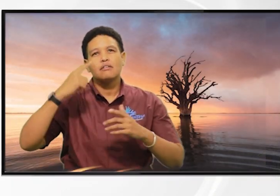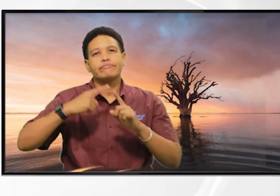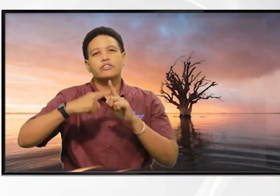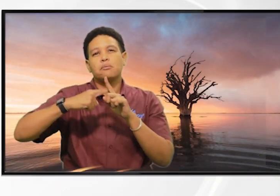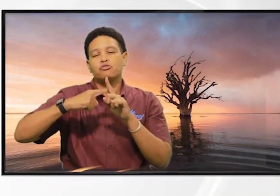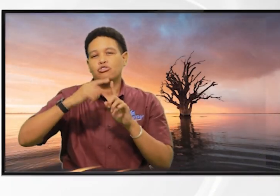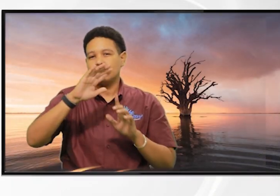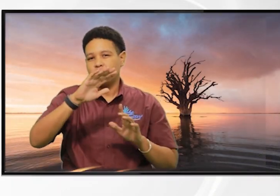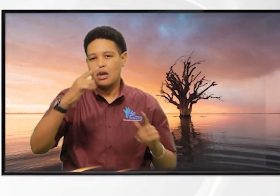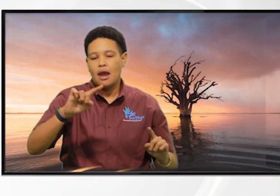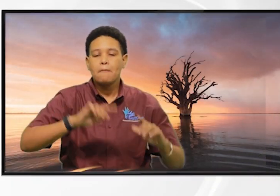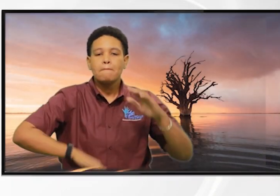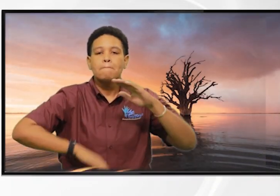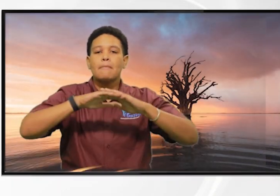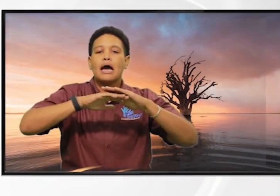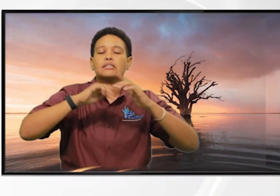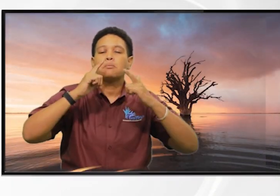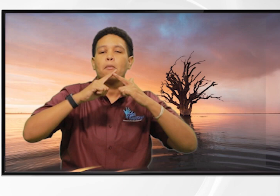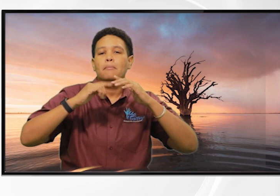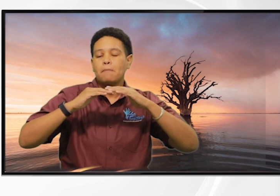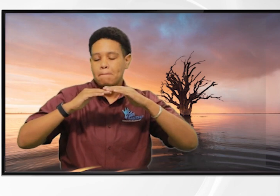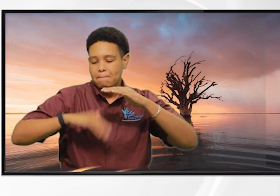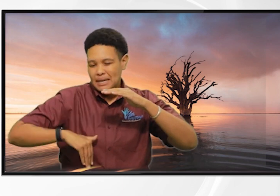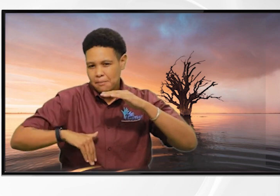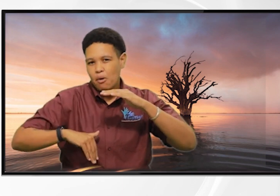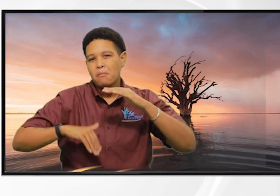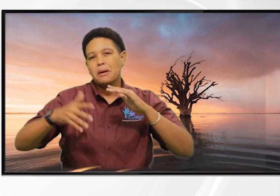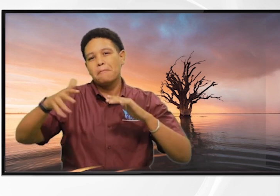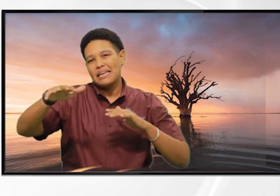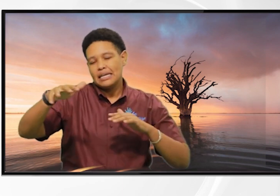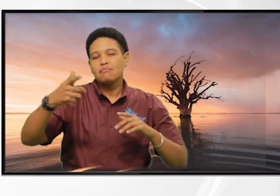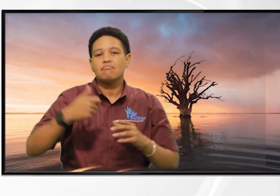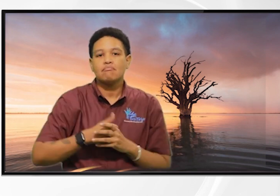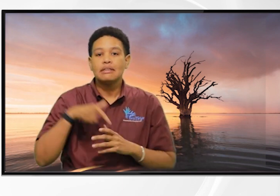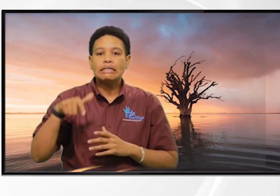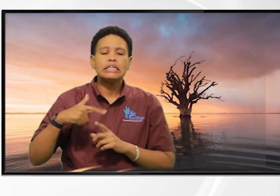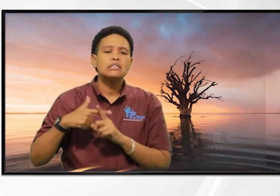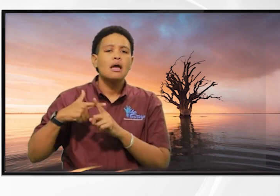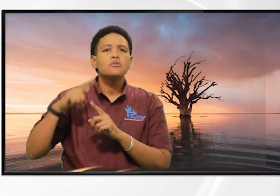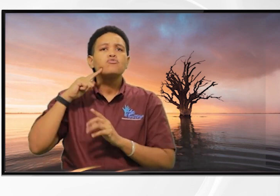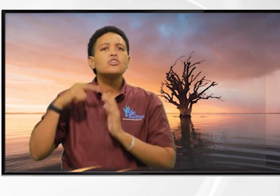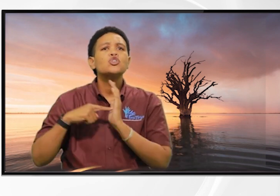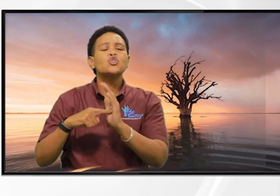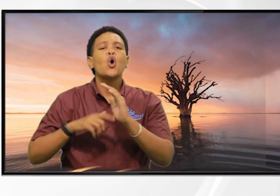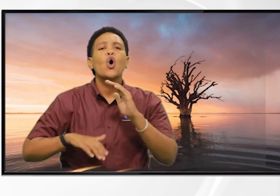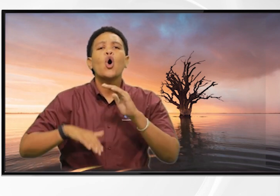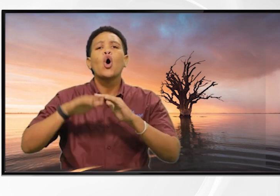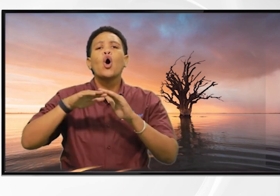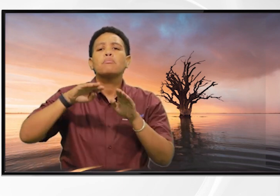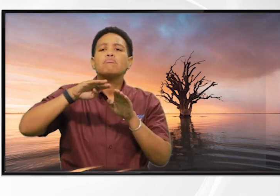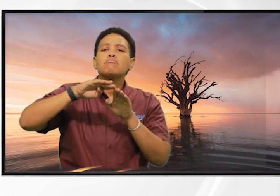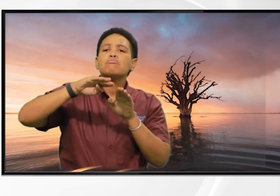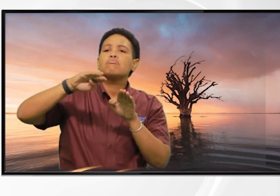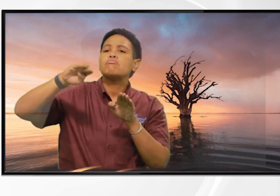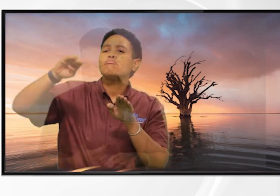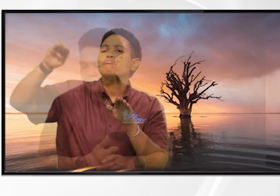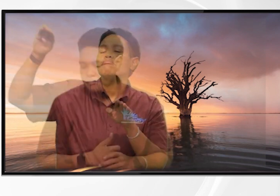temperatures. Maximum and mean minimum. These temperatures show upward linear